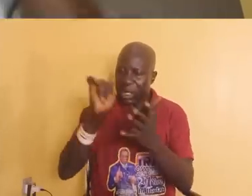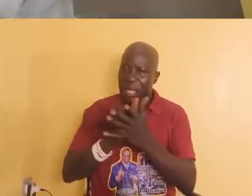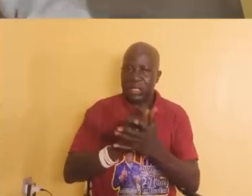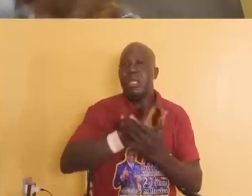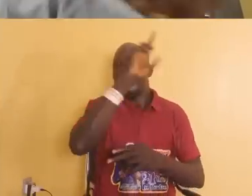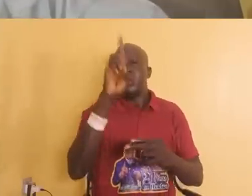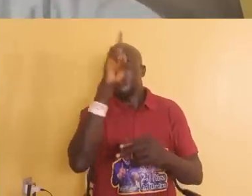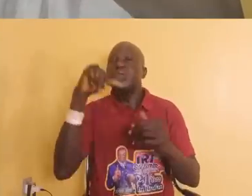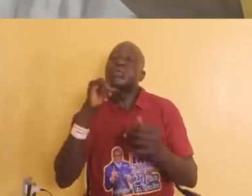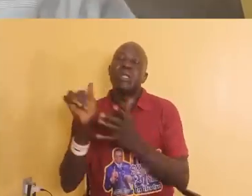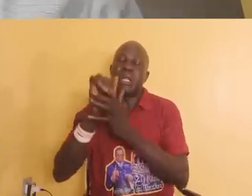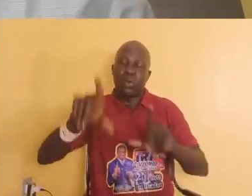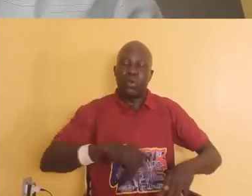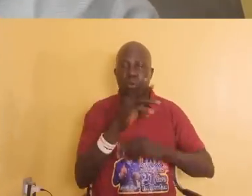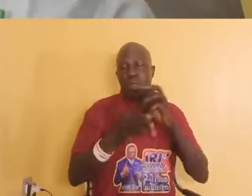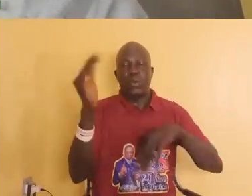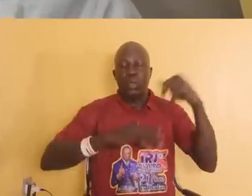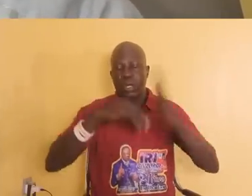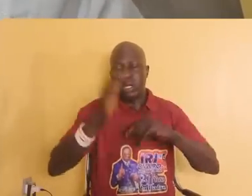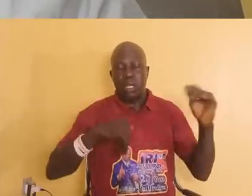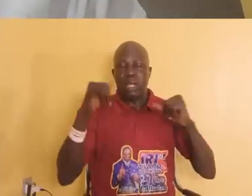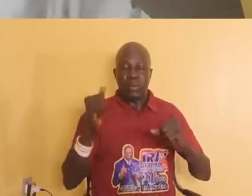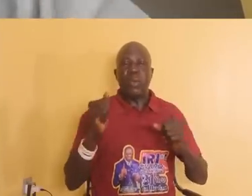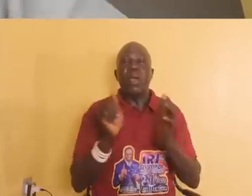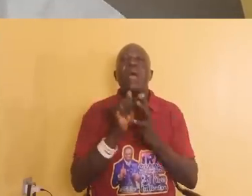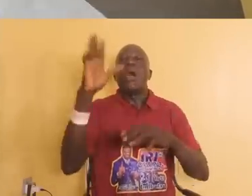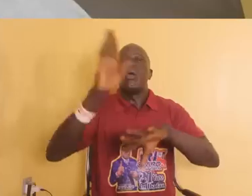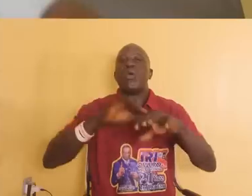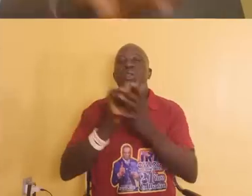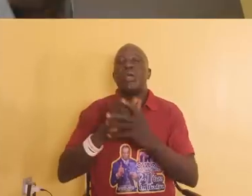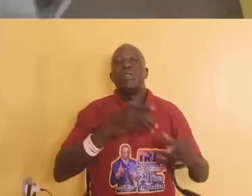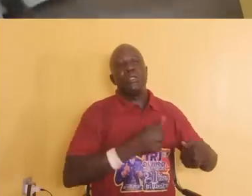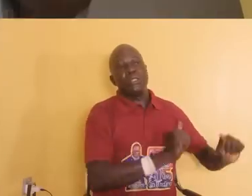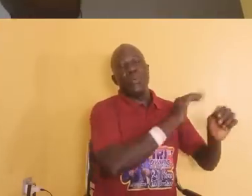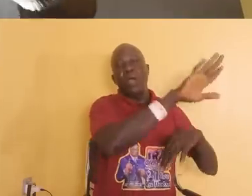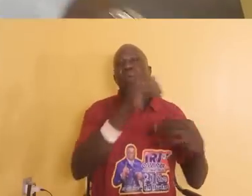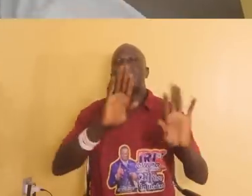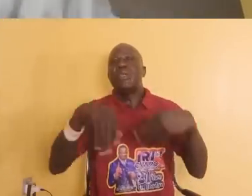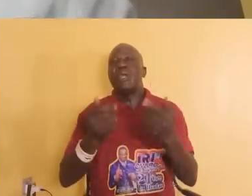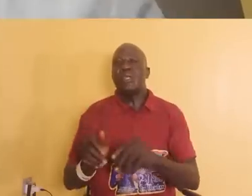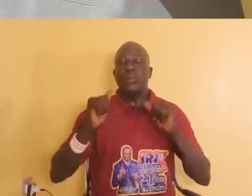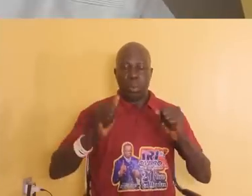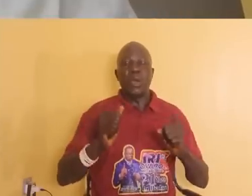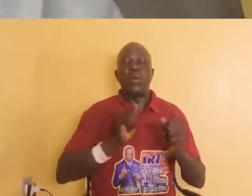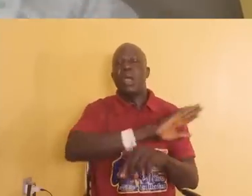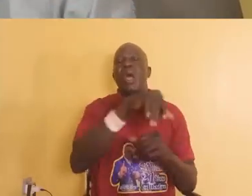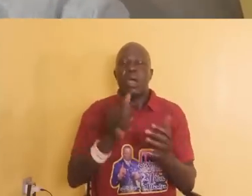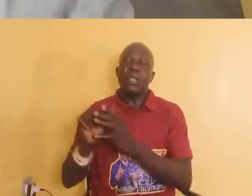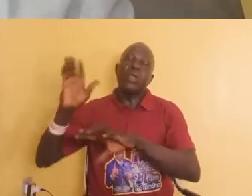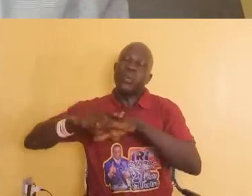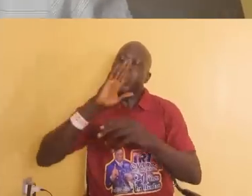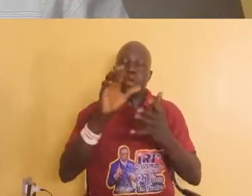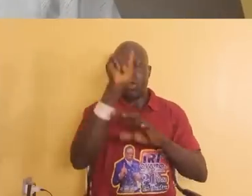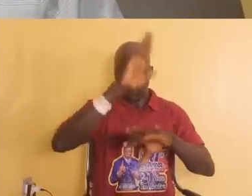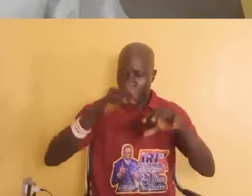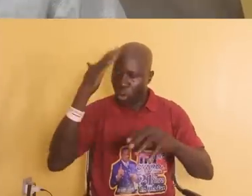Jesus knows that. But can you use this one without power? Oh, woman. And they call the disciples. Oh, and give them power. Oh, man, you know